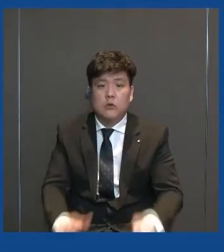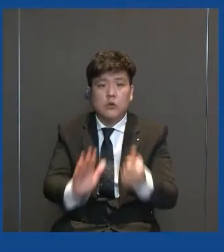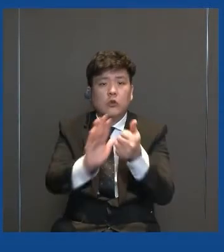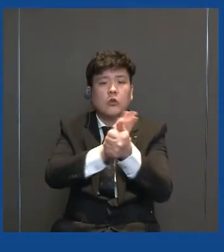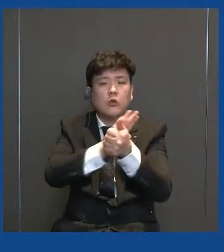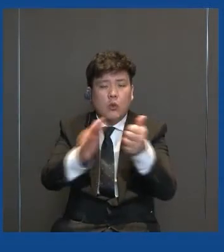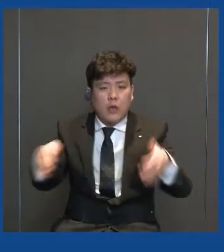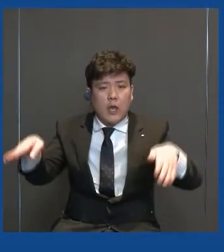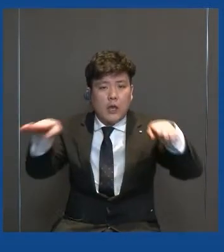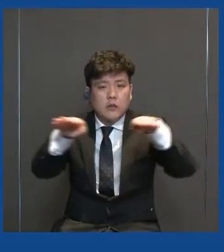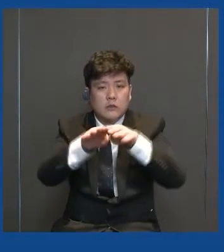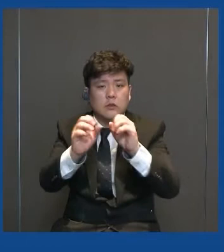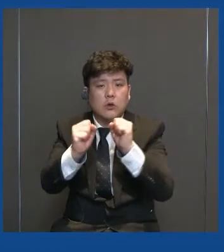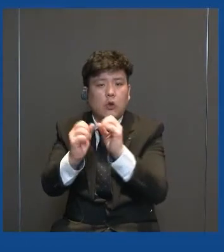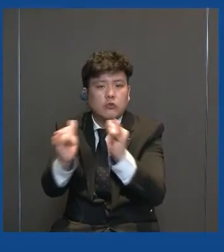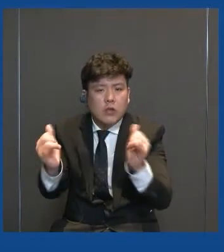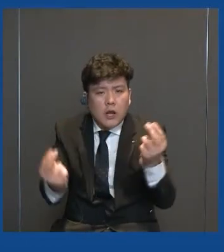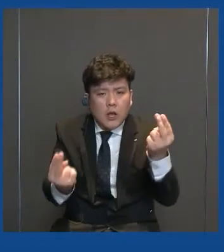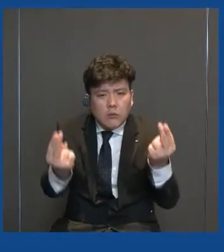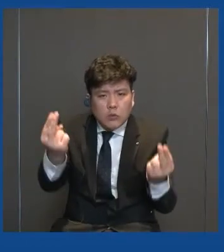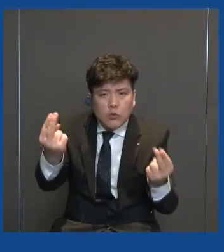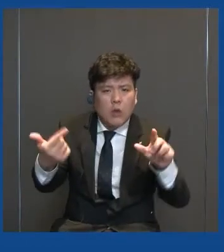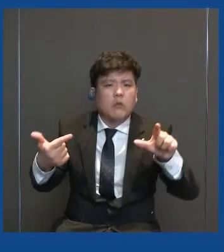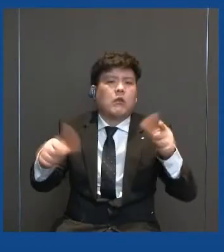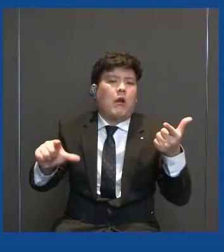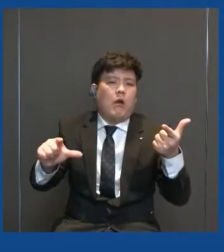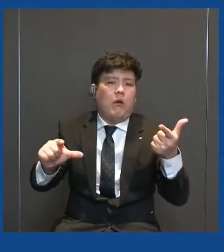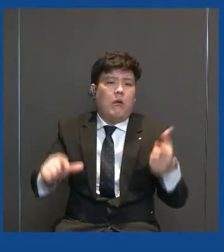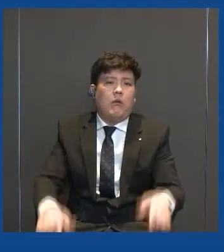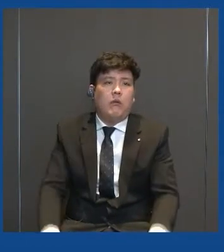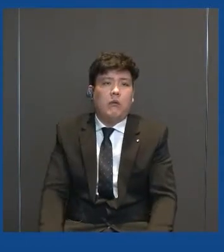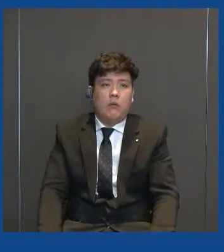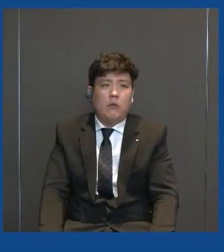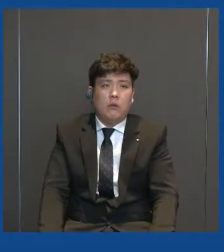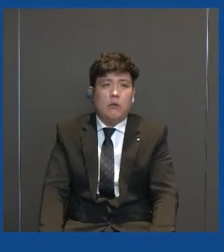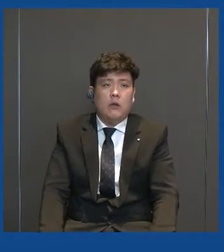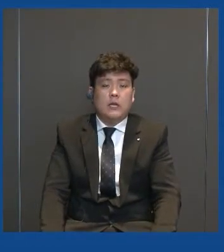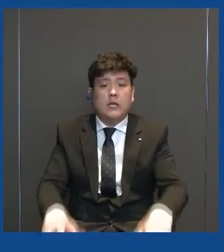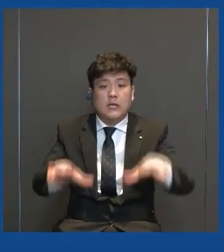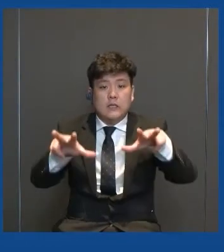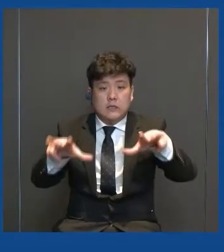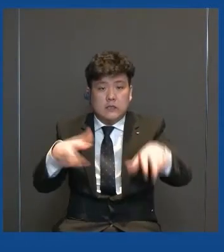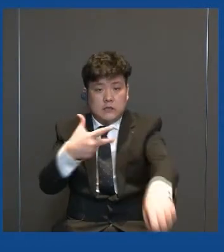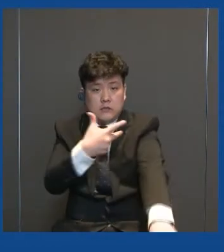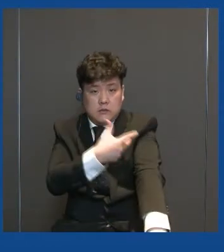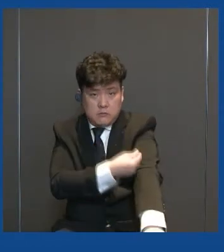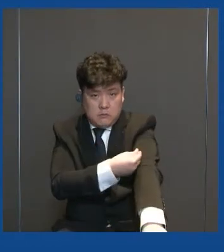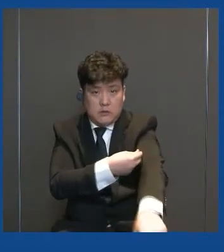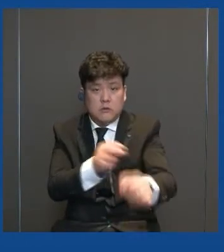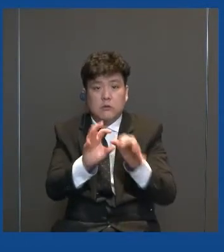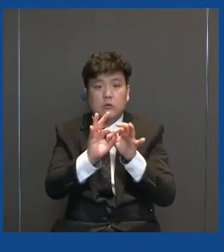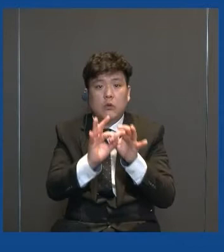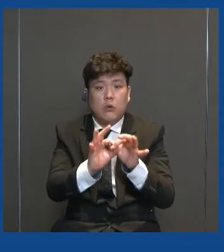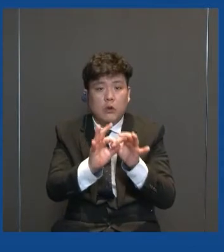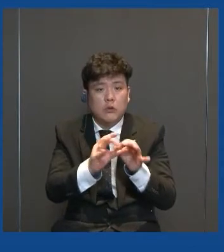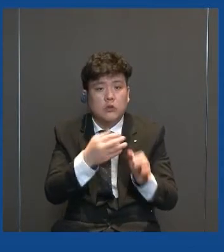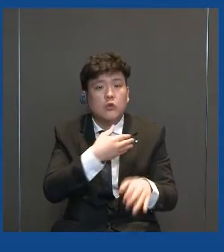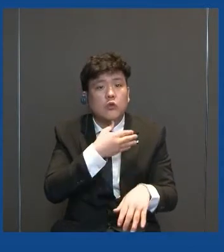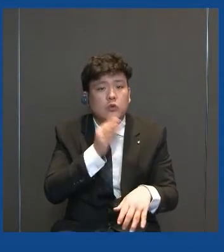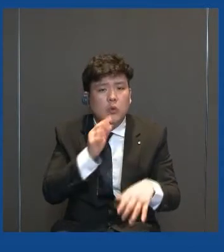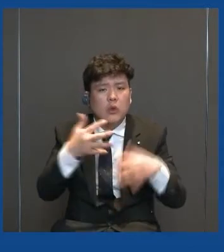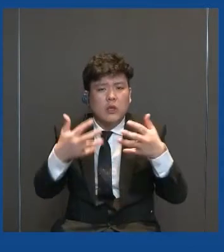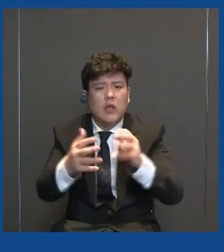vaccination program prioritizes the elderly and the vulnerable to minimize severe illness and